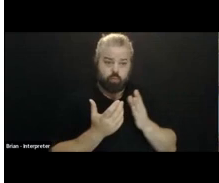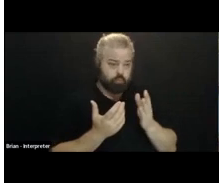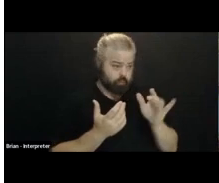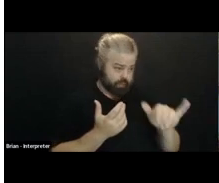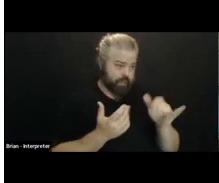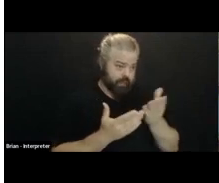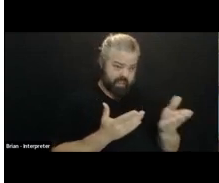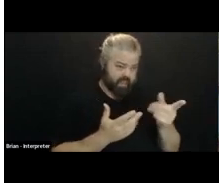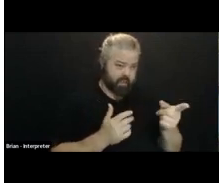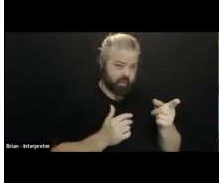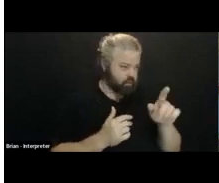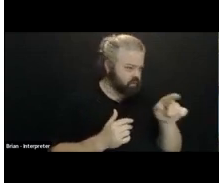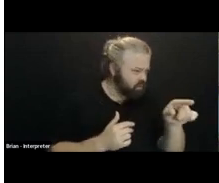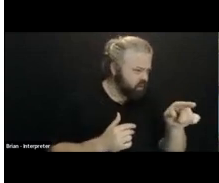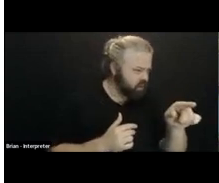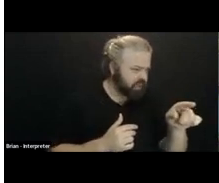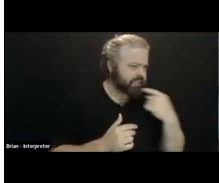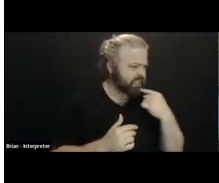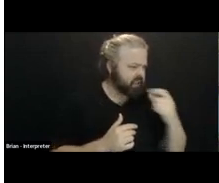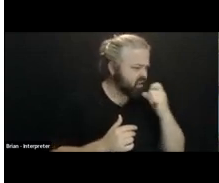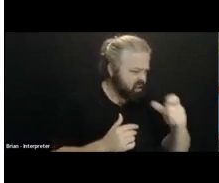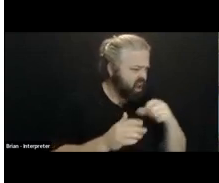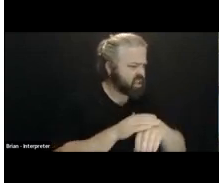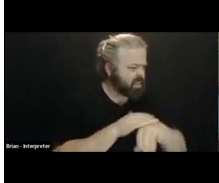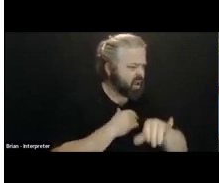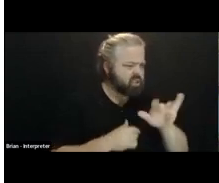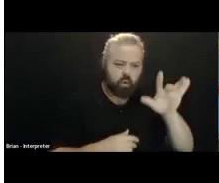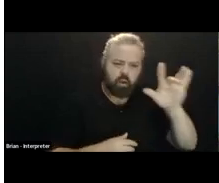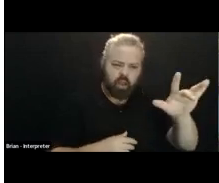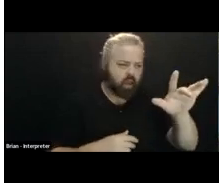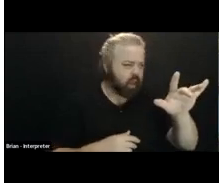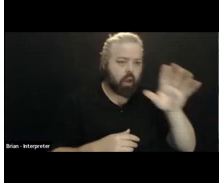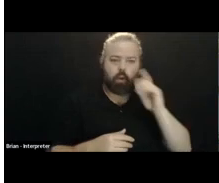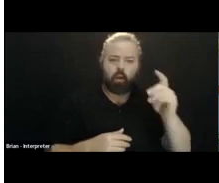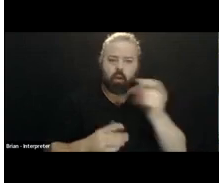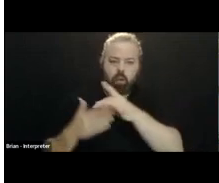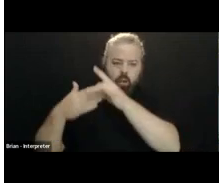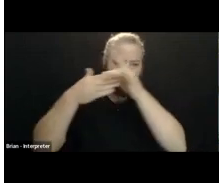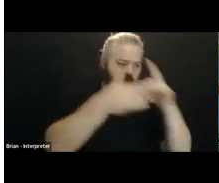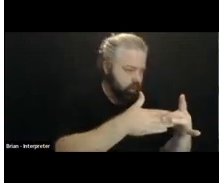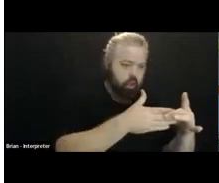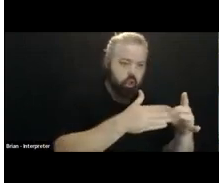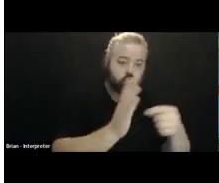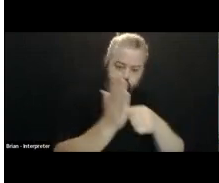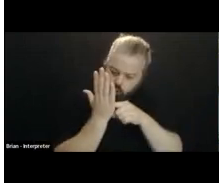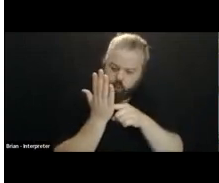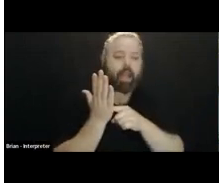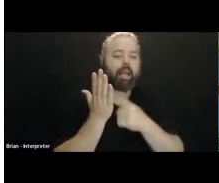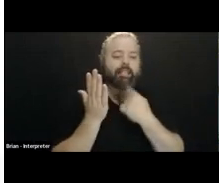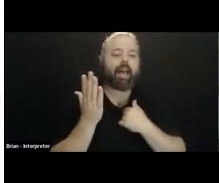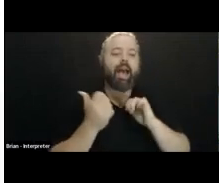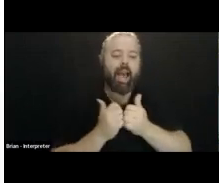is not accessible, and it will take you right to that item in the document, and it tells you what to do to fix it. We love it.